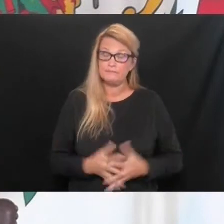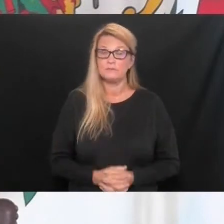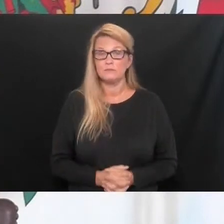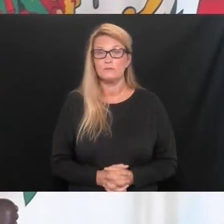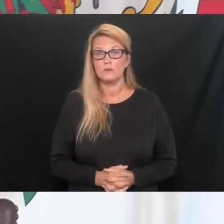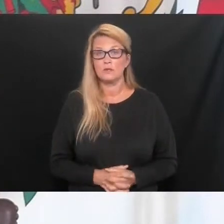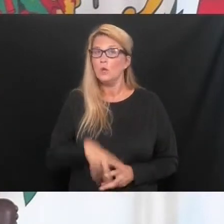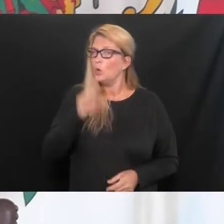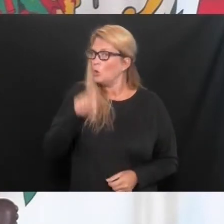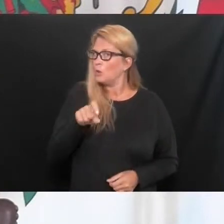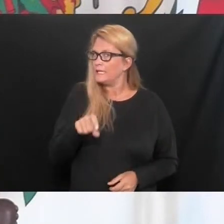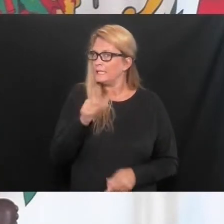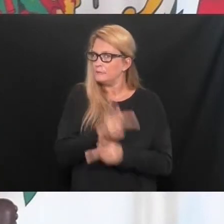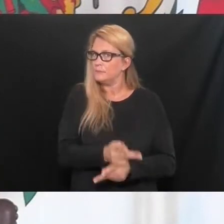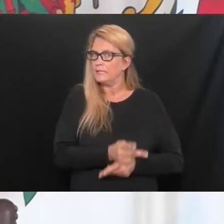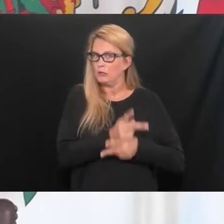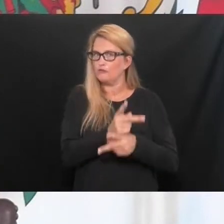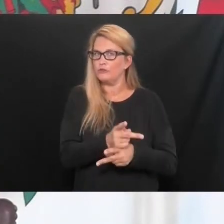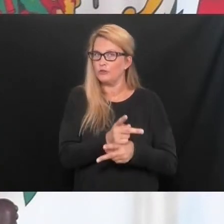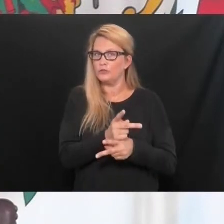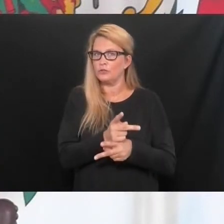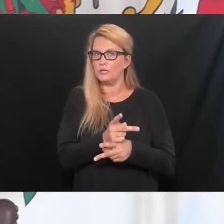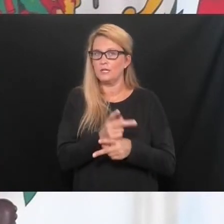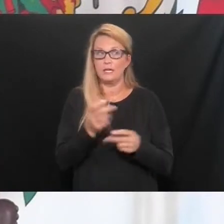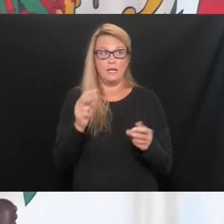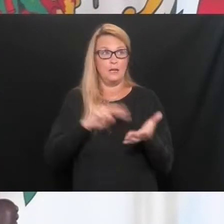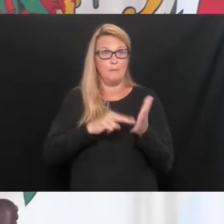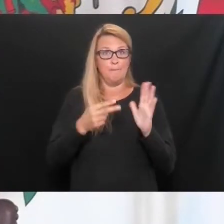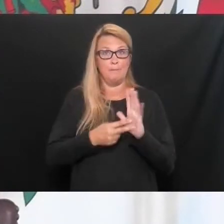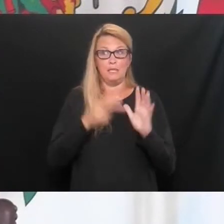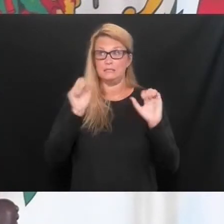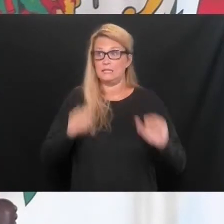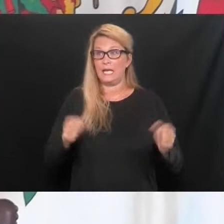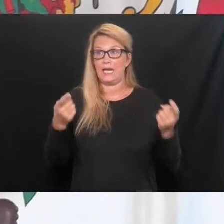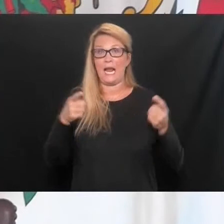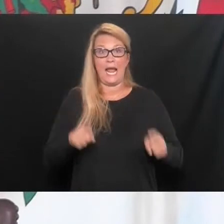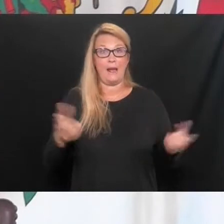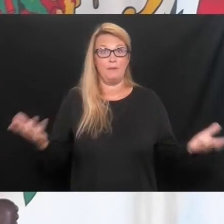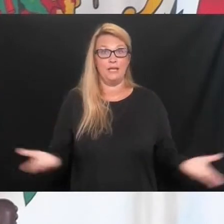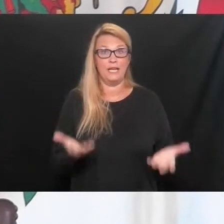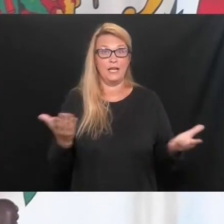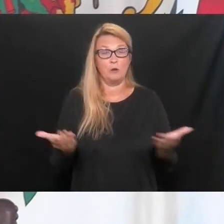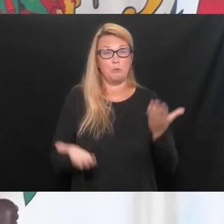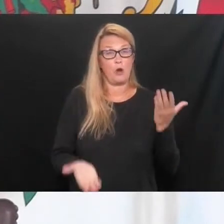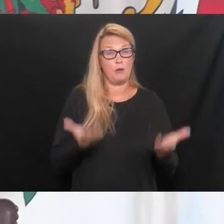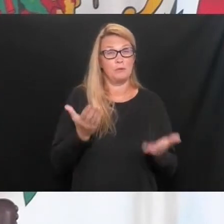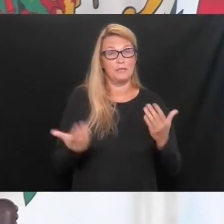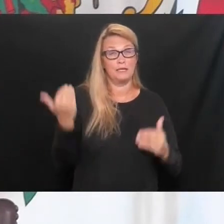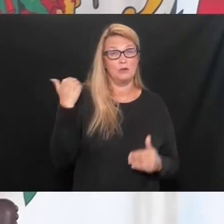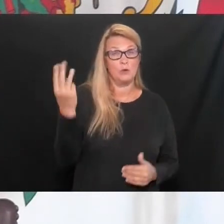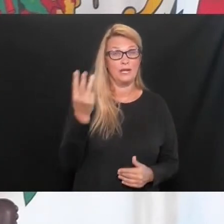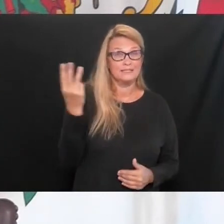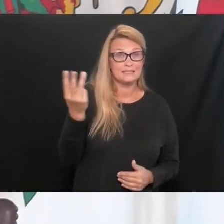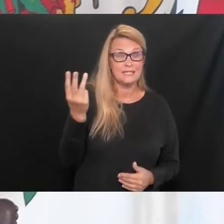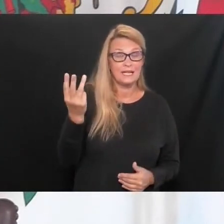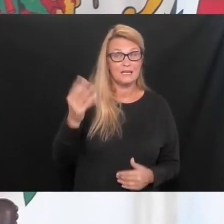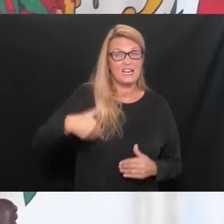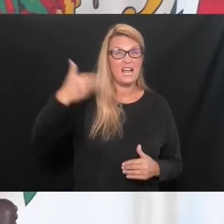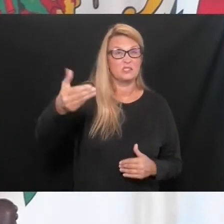so we need to watch out because this is going to move into our area, and probably on Wednesday. The main threat